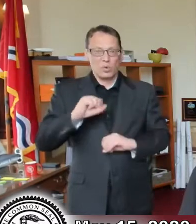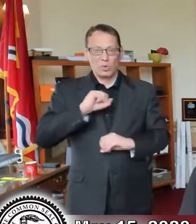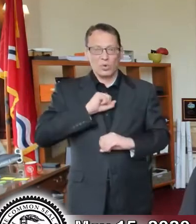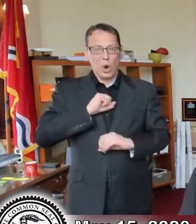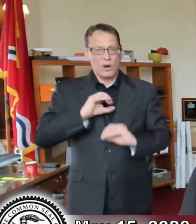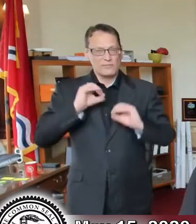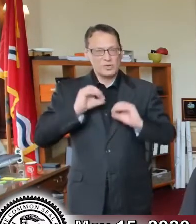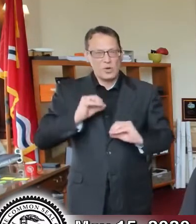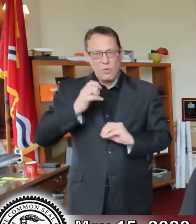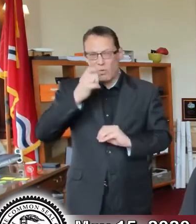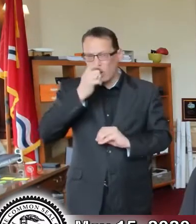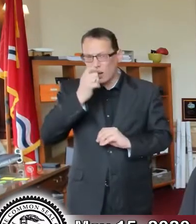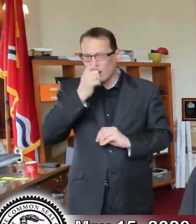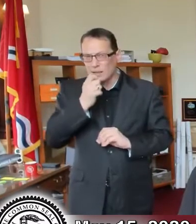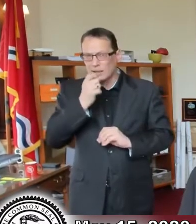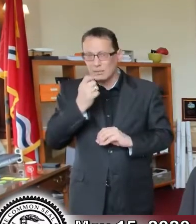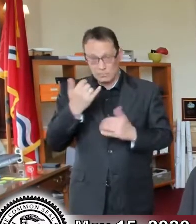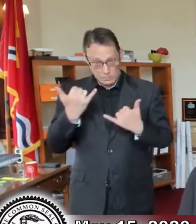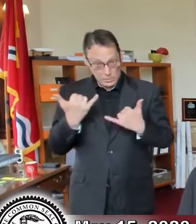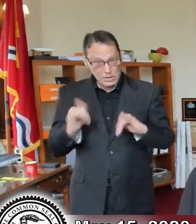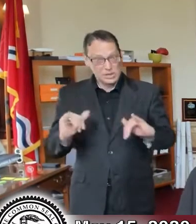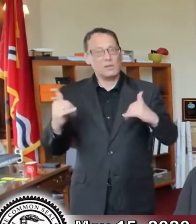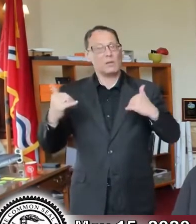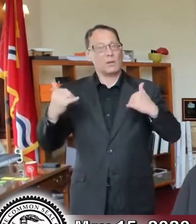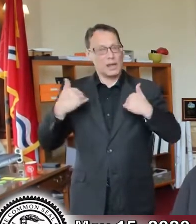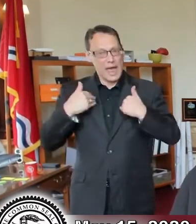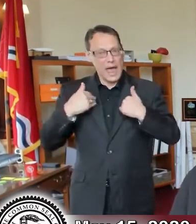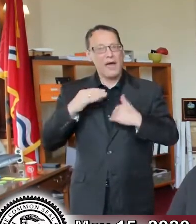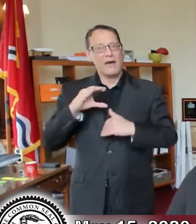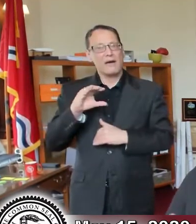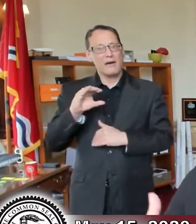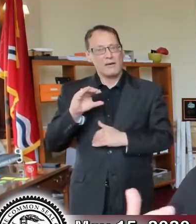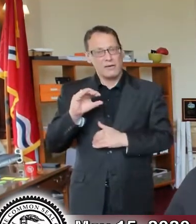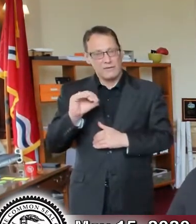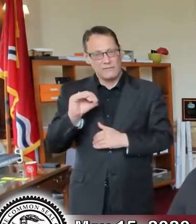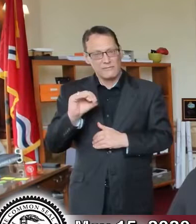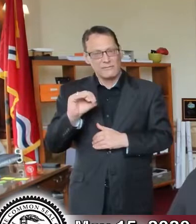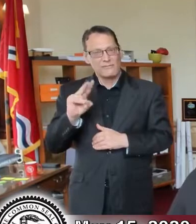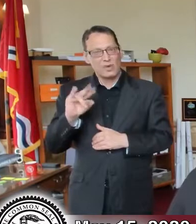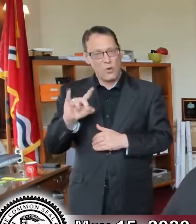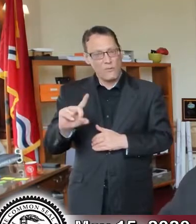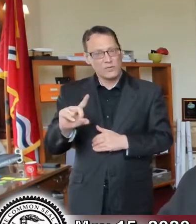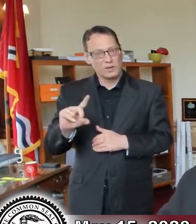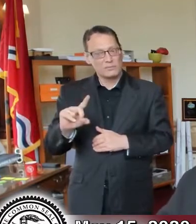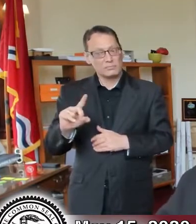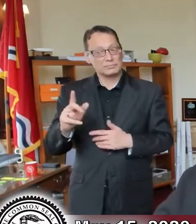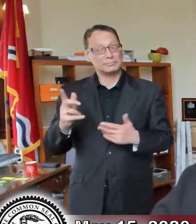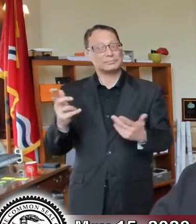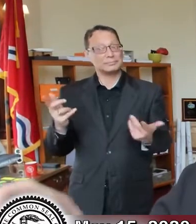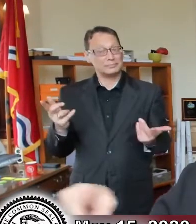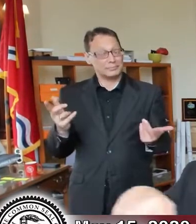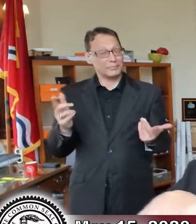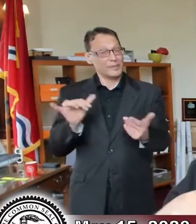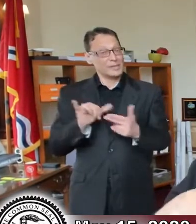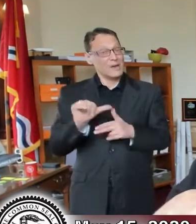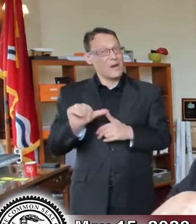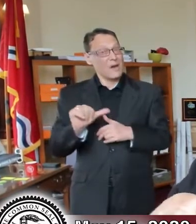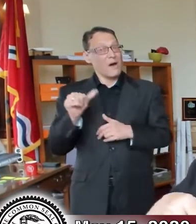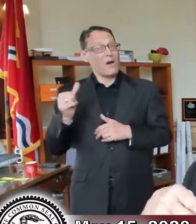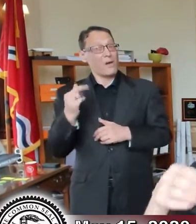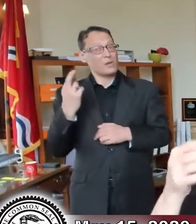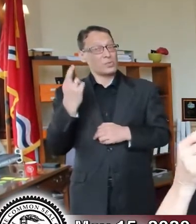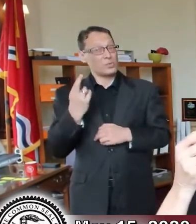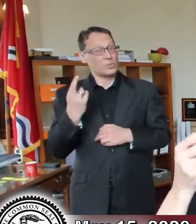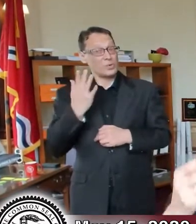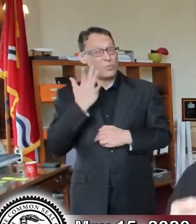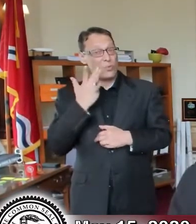none of the symptoms, can still have the virus and shed the virus and be contagious. That's another reason you guys got to